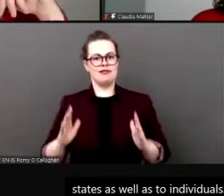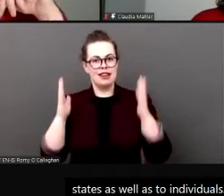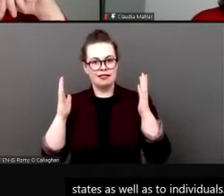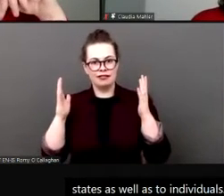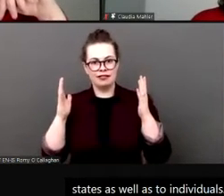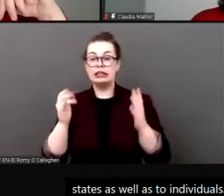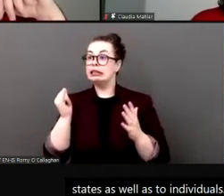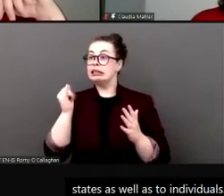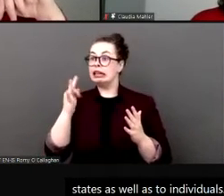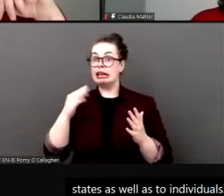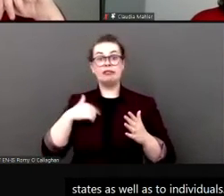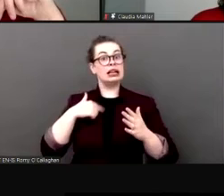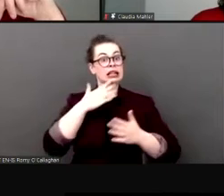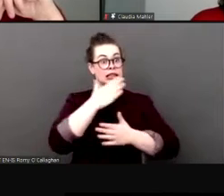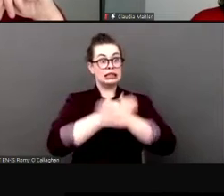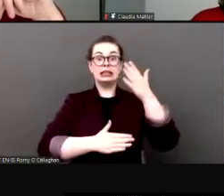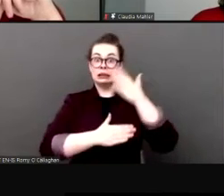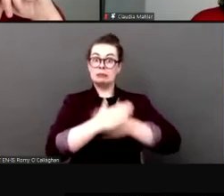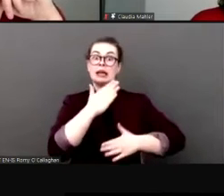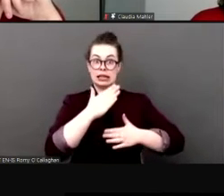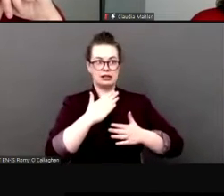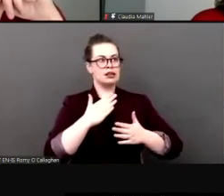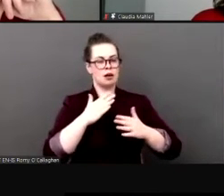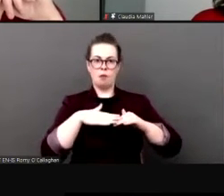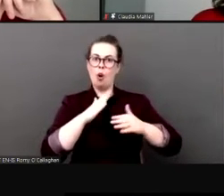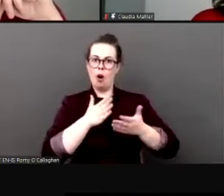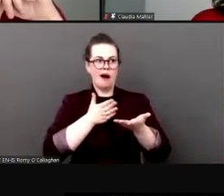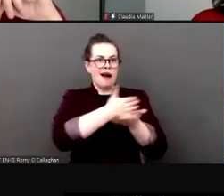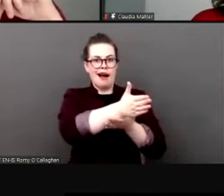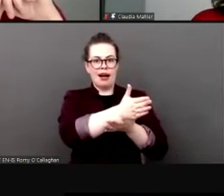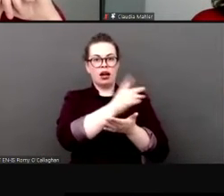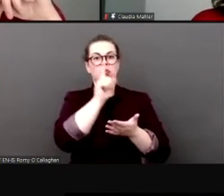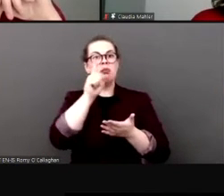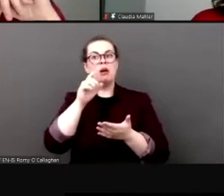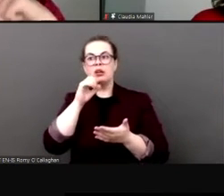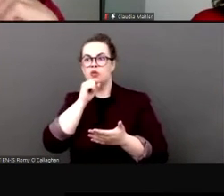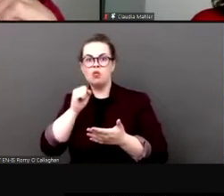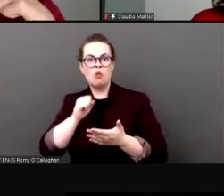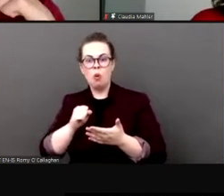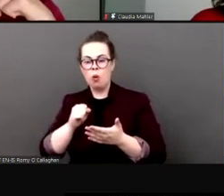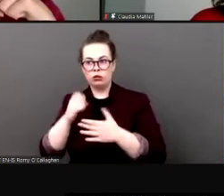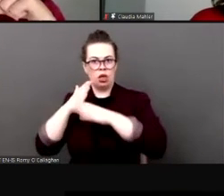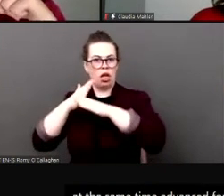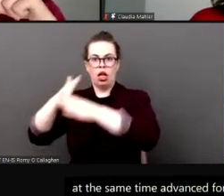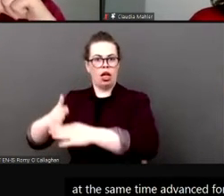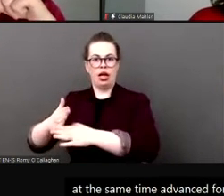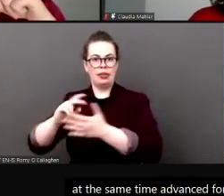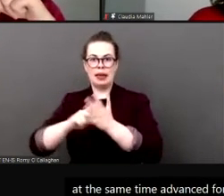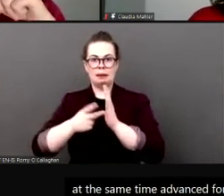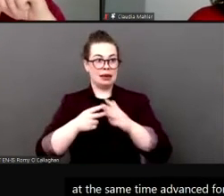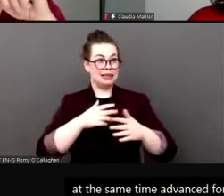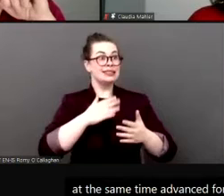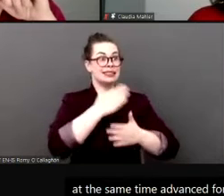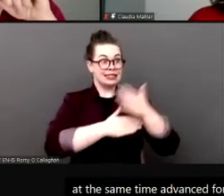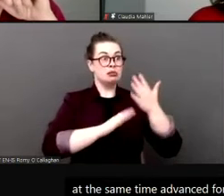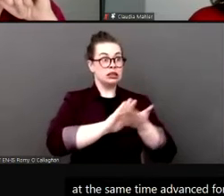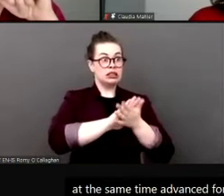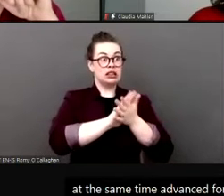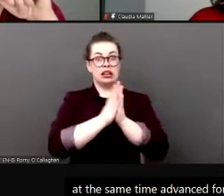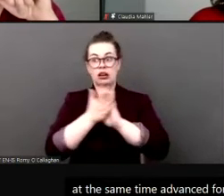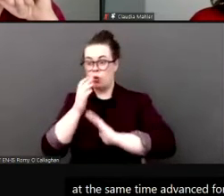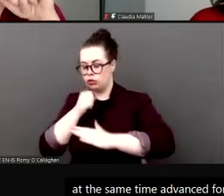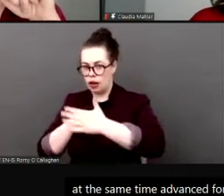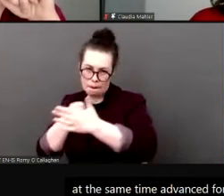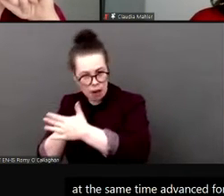time advanced for older people? What can one arm of the state do in ignorance to the other arm of the state? How can we